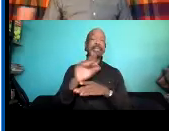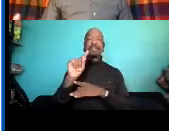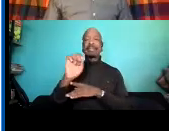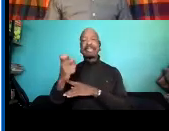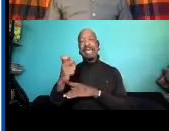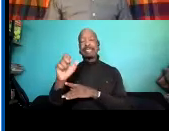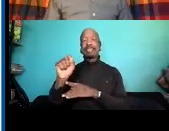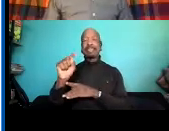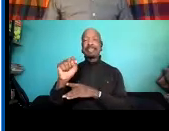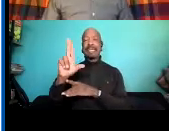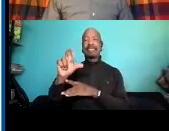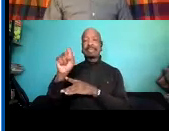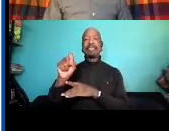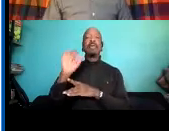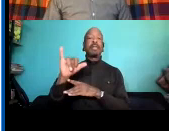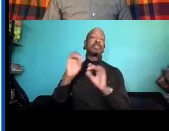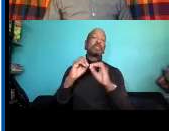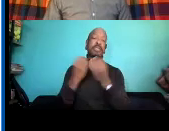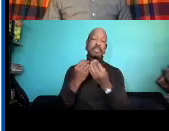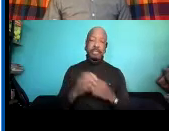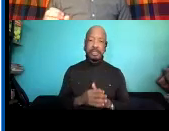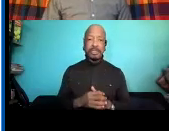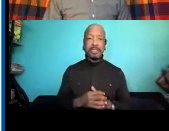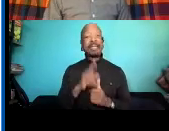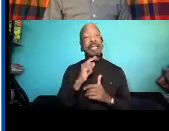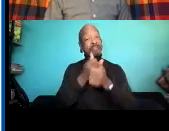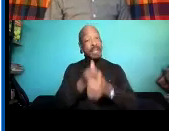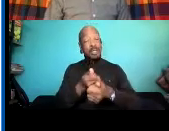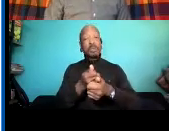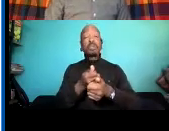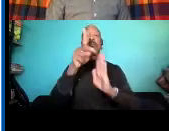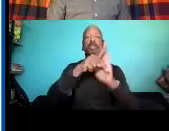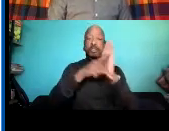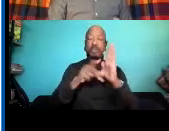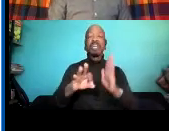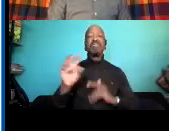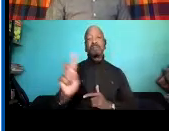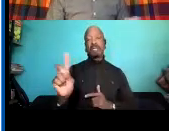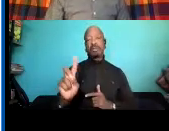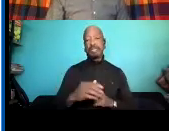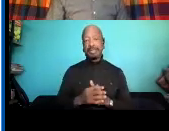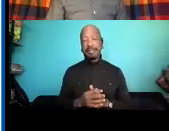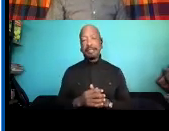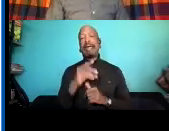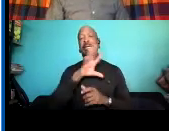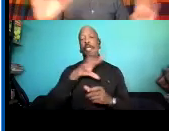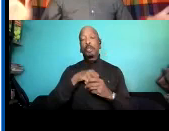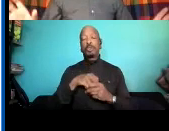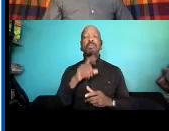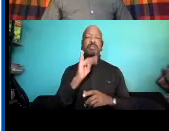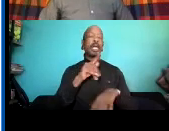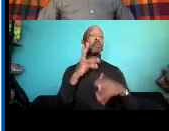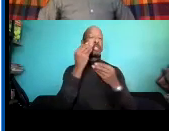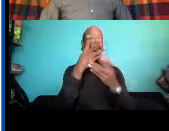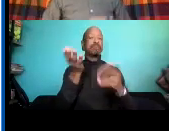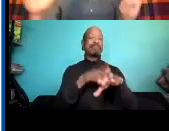an organization that adheres to a certain principles of democracy, equity, and inclusion. So I just wanted to flag that. And at the Law